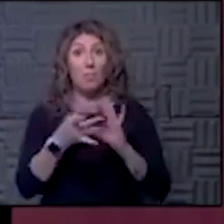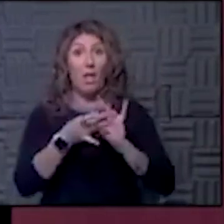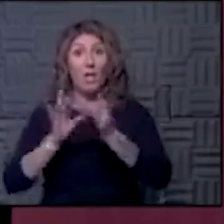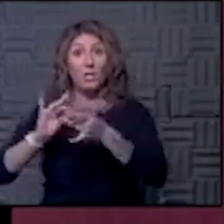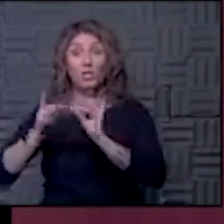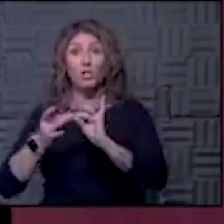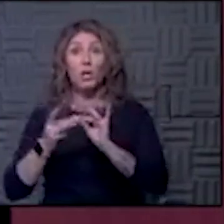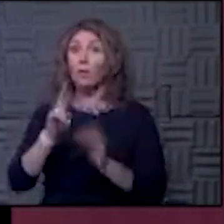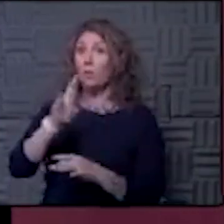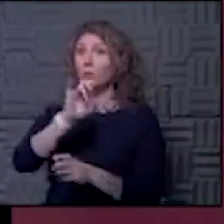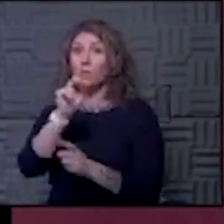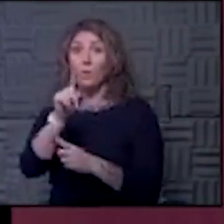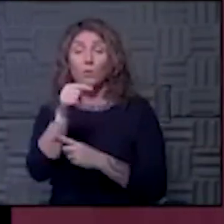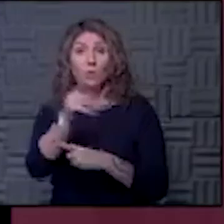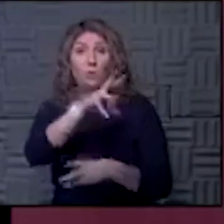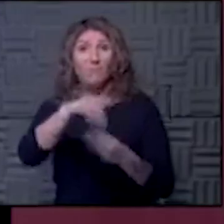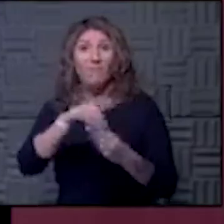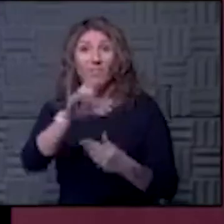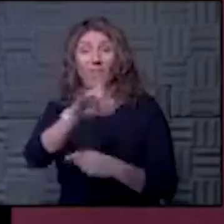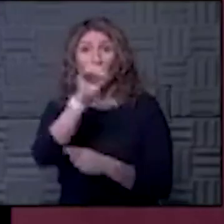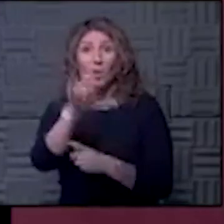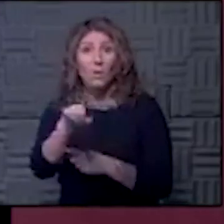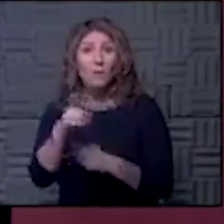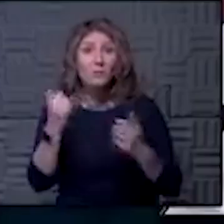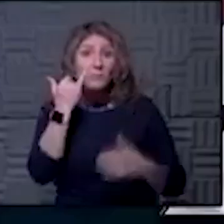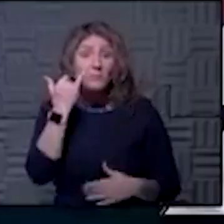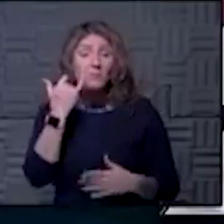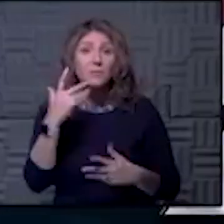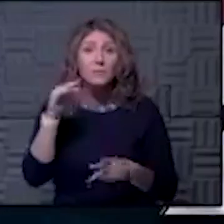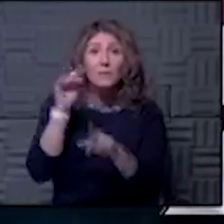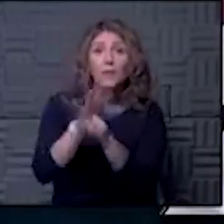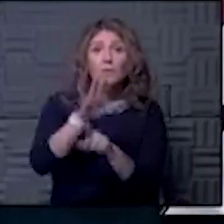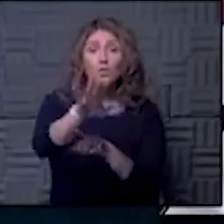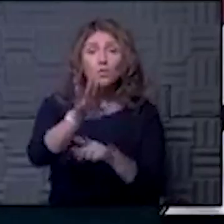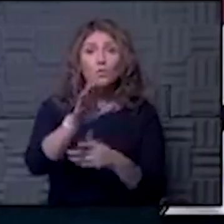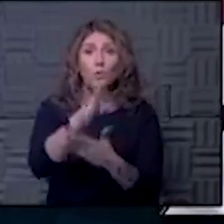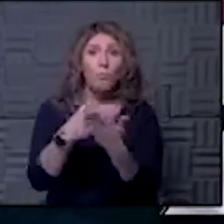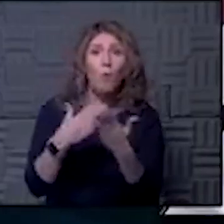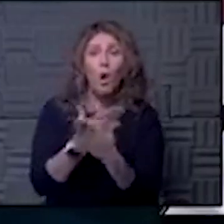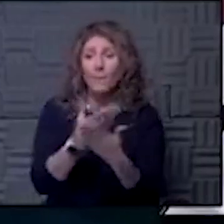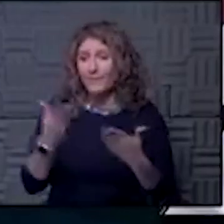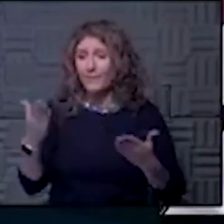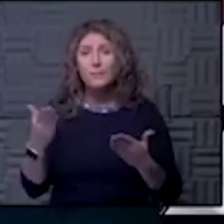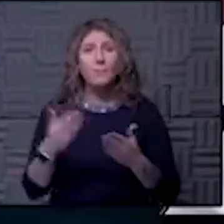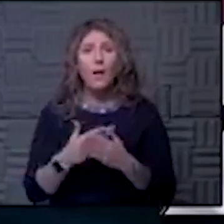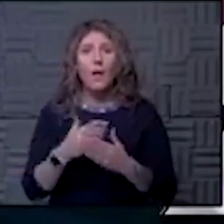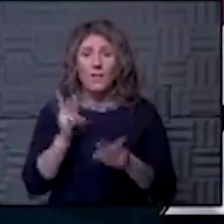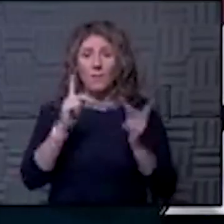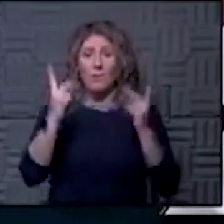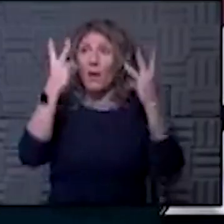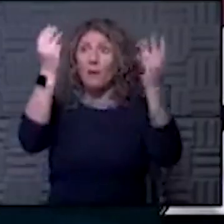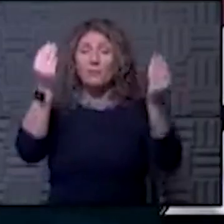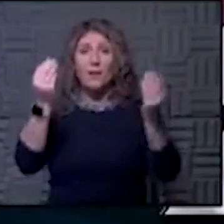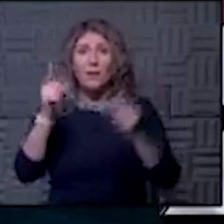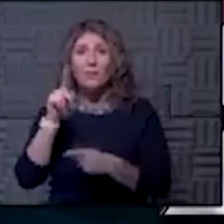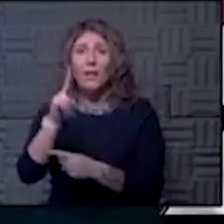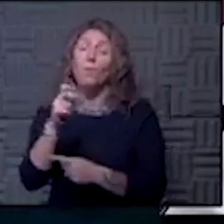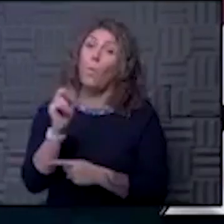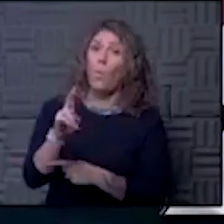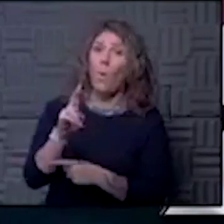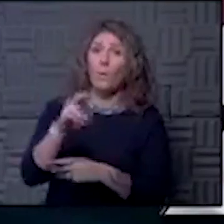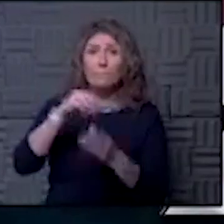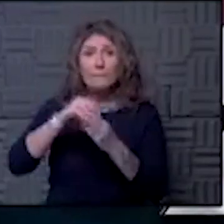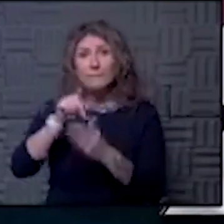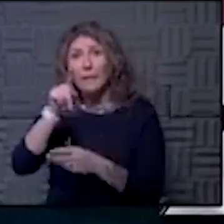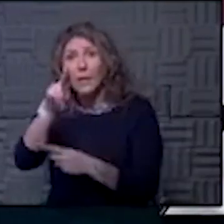Rick Couldry, you get involved with that question a lot. Is it affecting your side of the supply chain that people outside of KU are getting sick, or even inside KU are getting